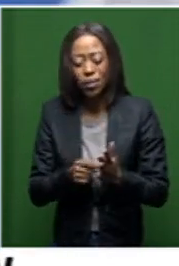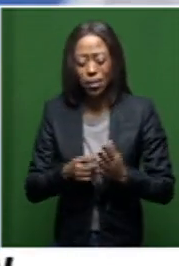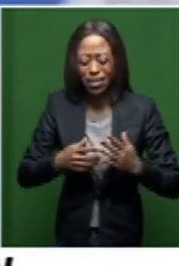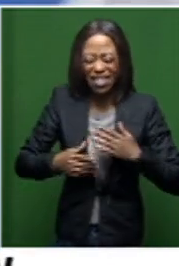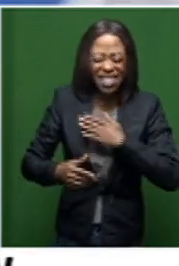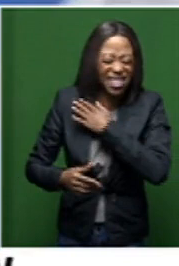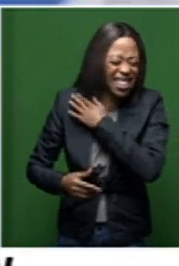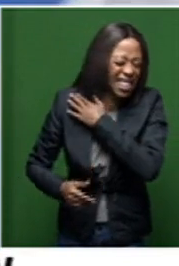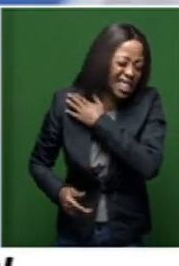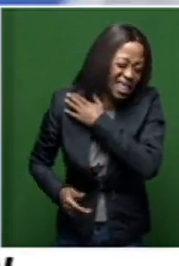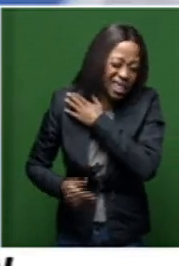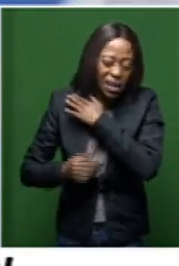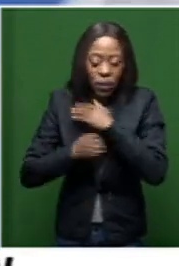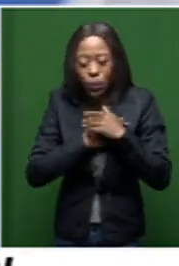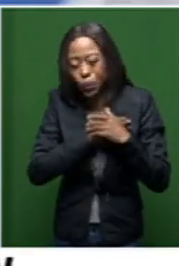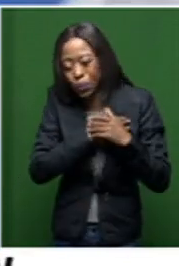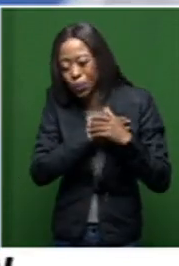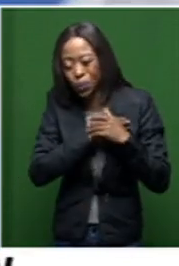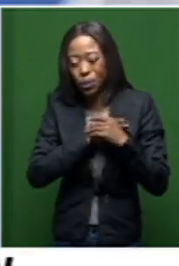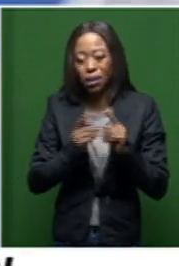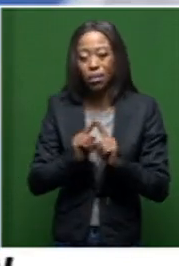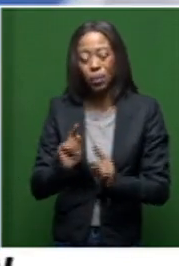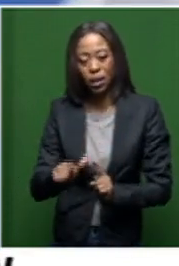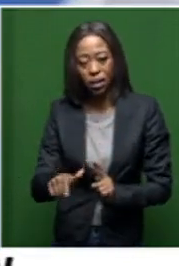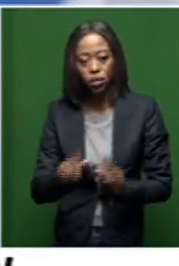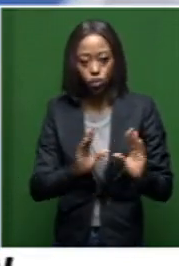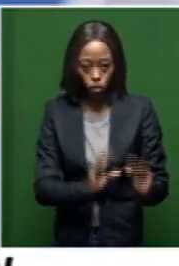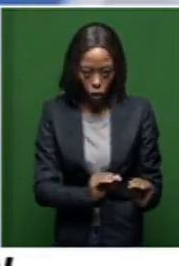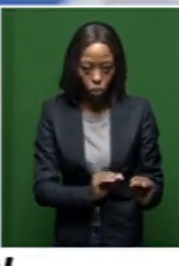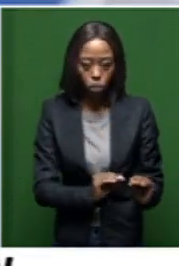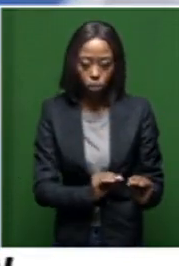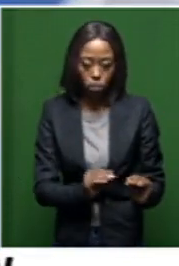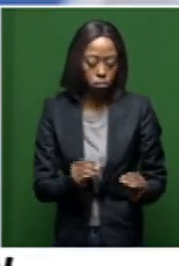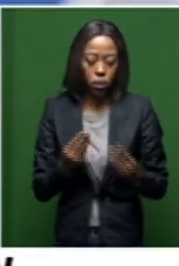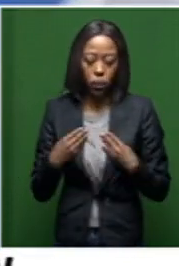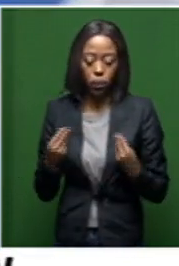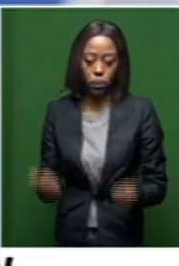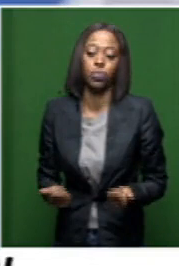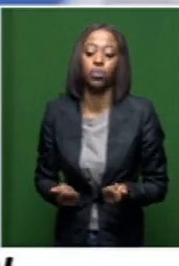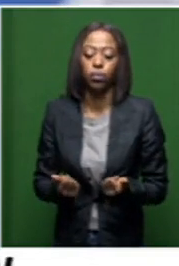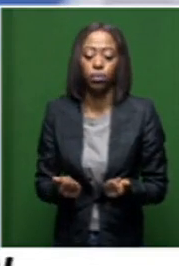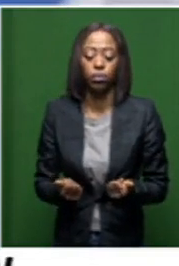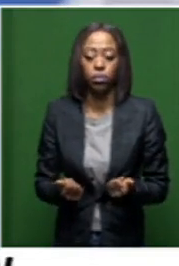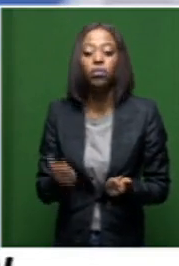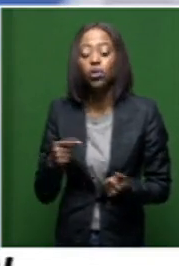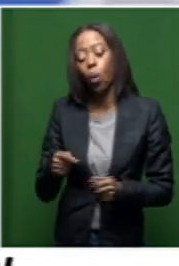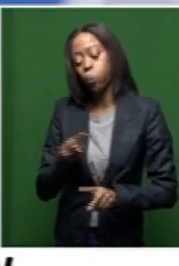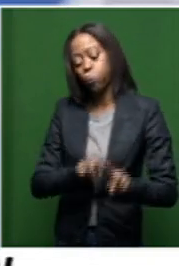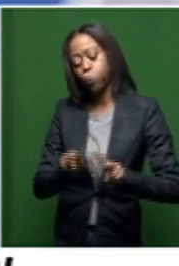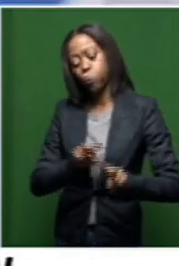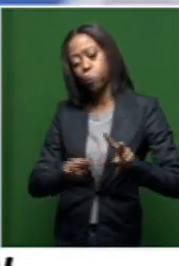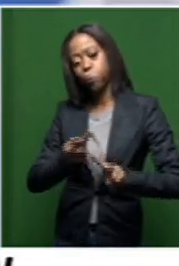stiff and tight. But once you stop taking the growth factor, those symptoms go away. And we regulate this